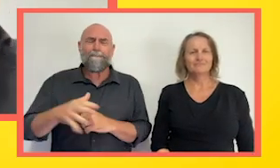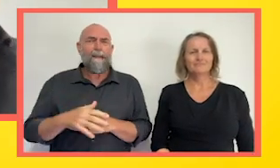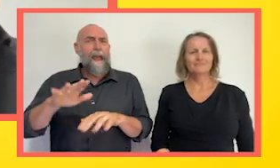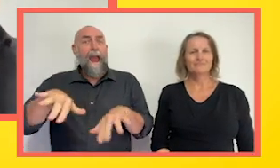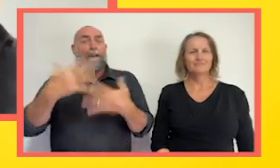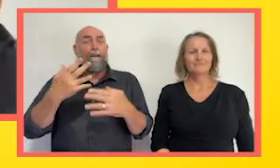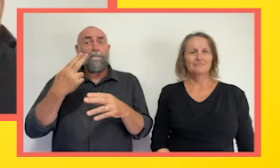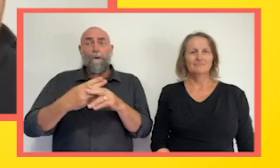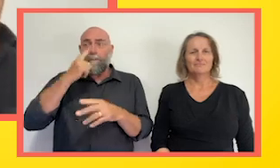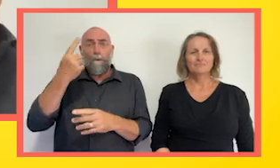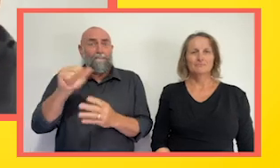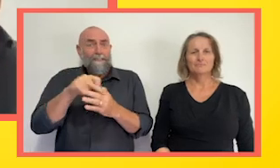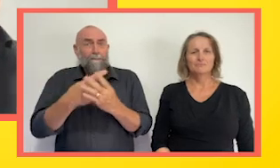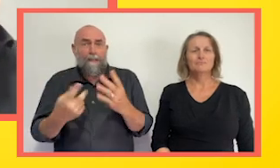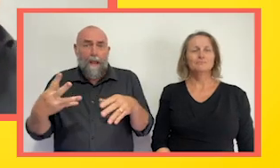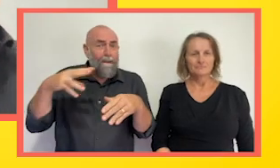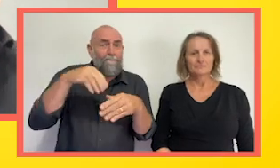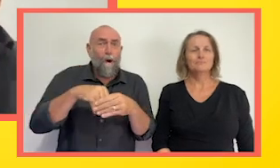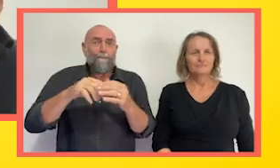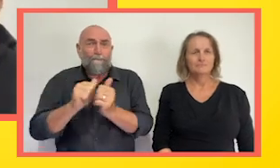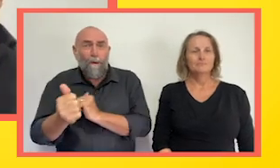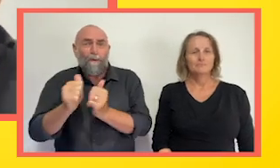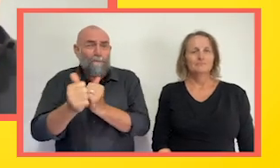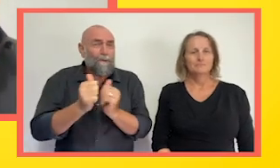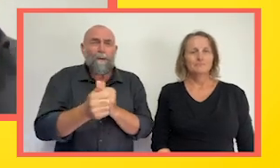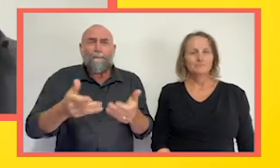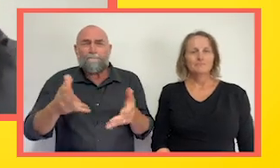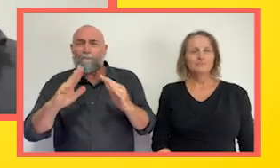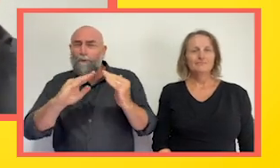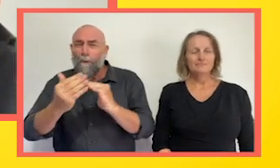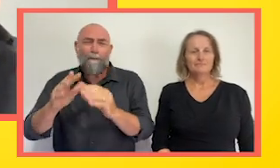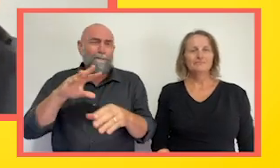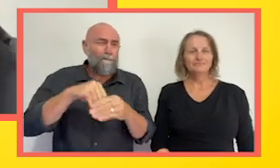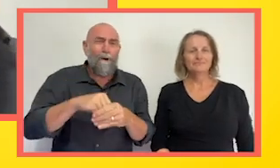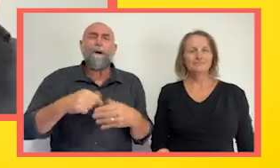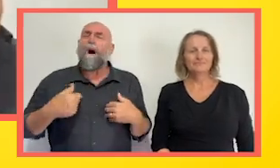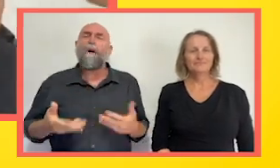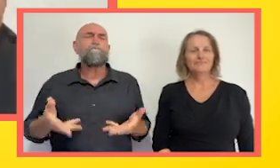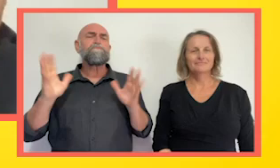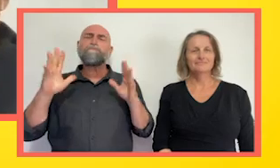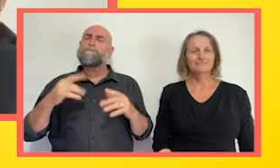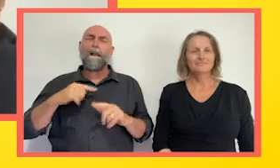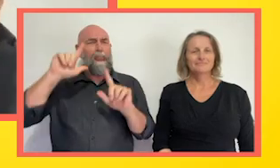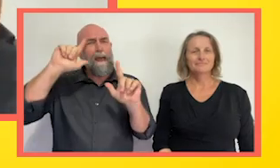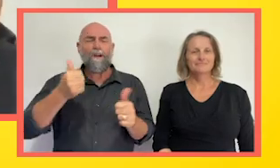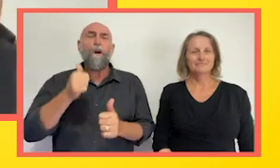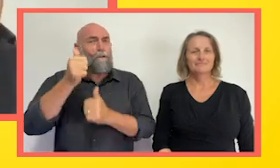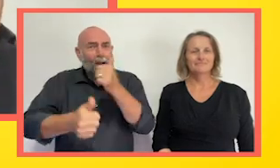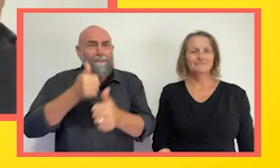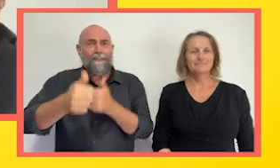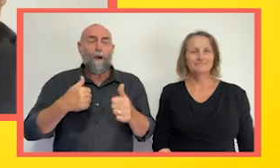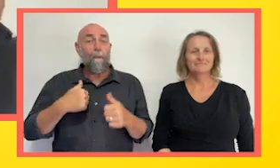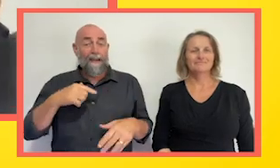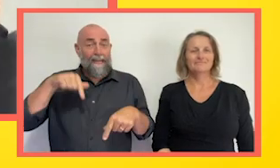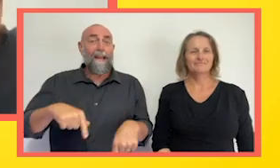that gets people with disabilities more involved, engaged in sport, engaged in community, I'm all for it. So, but congratulations. We're celebrating all